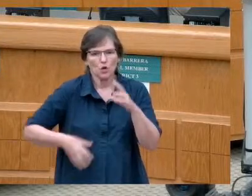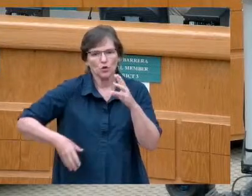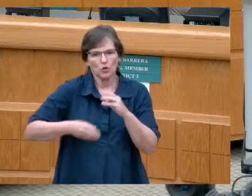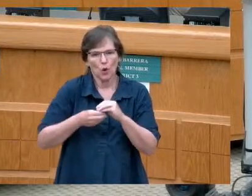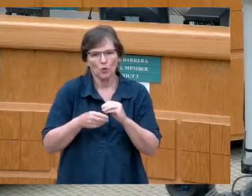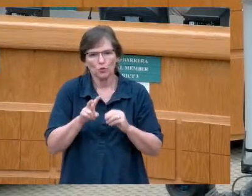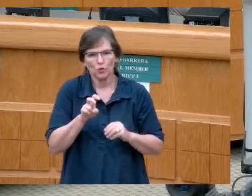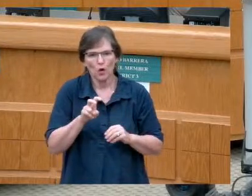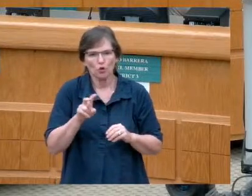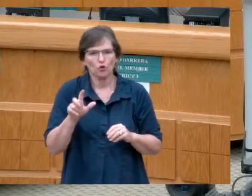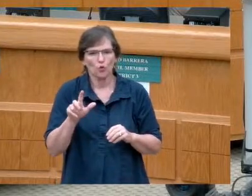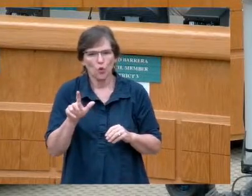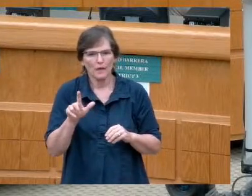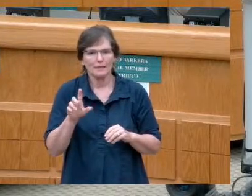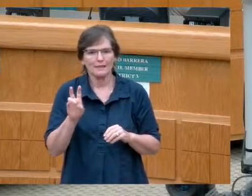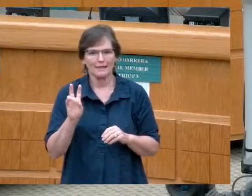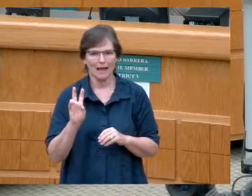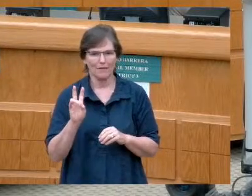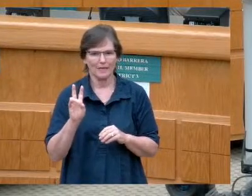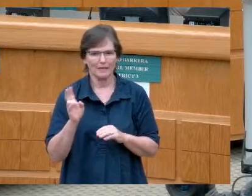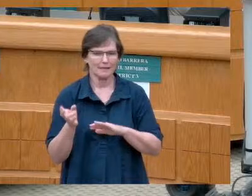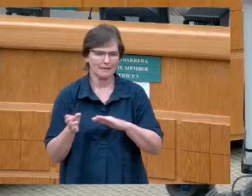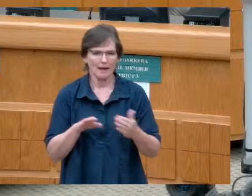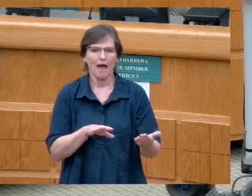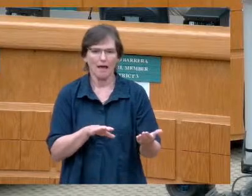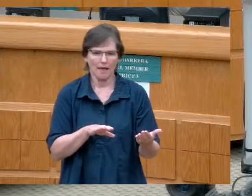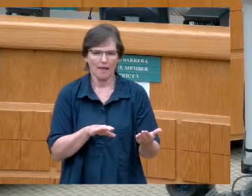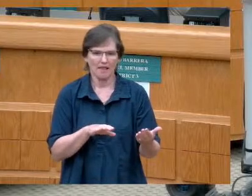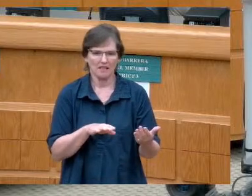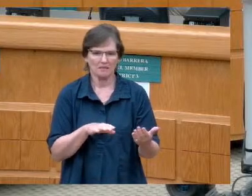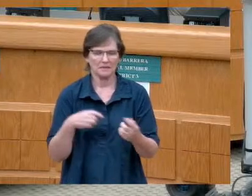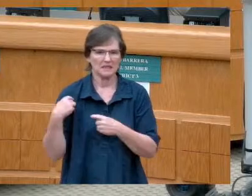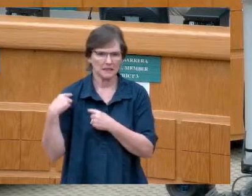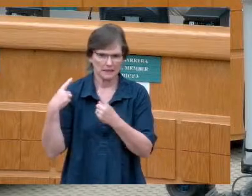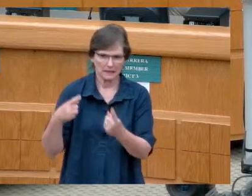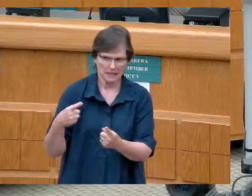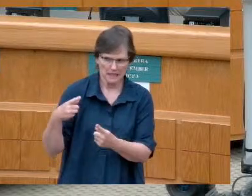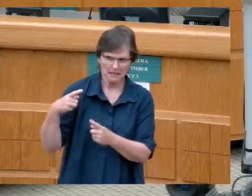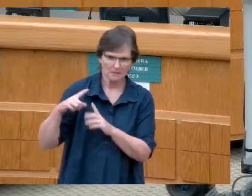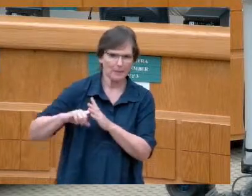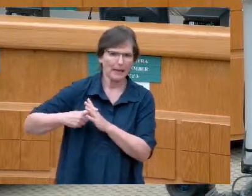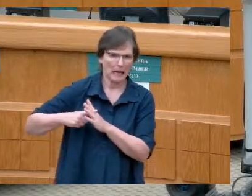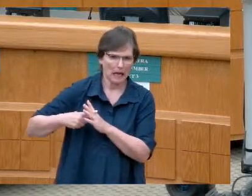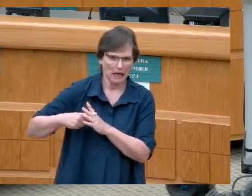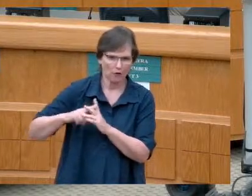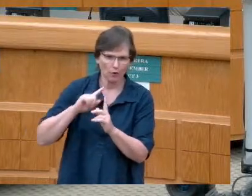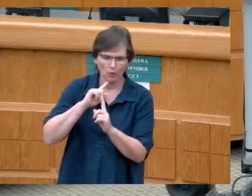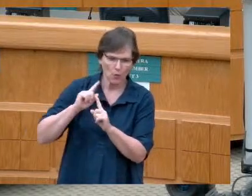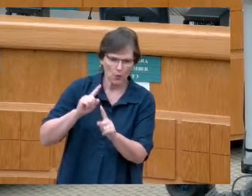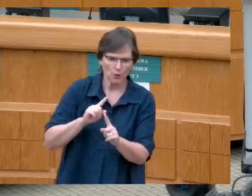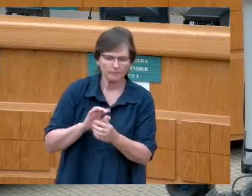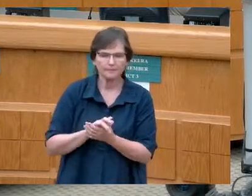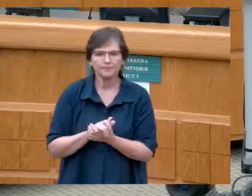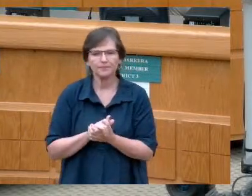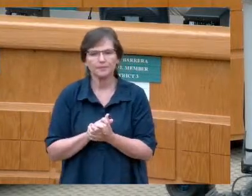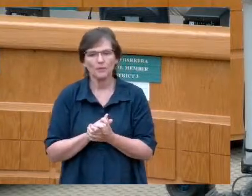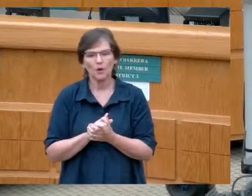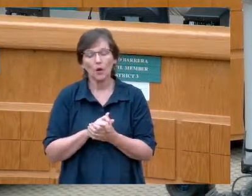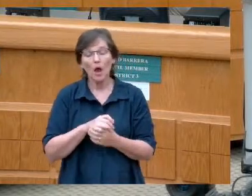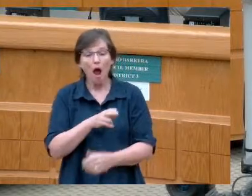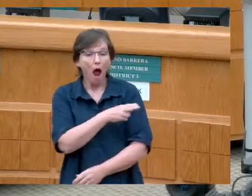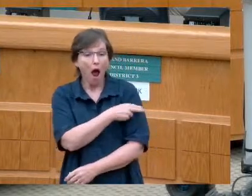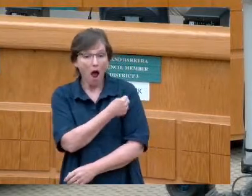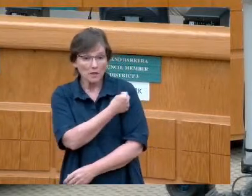beginning of reporting, and we'll go over that in a little bit more detail in a moment. When we look at